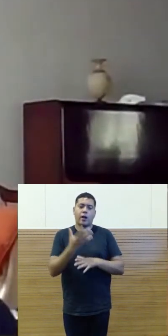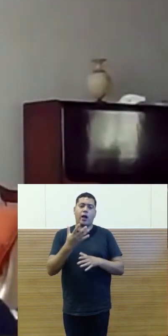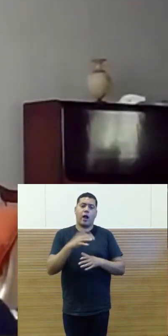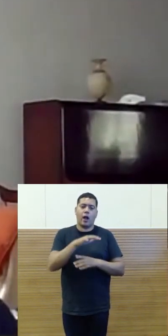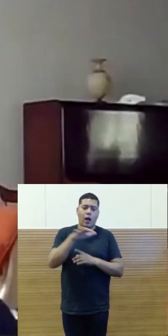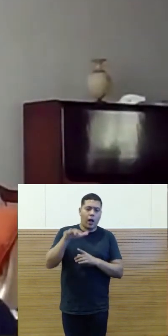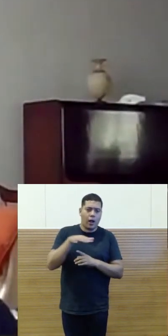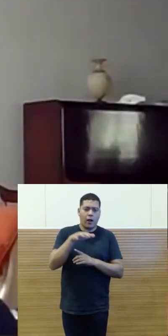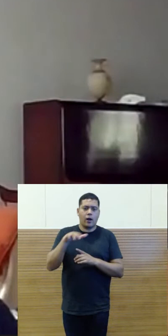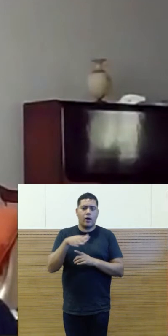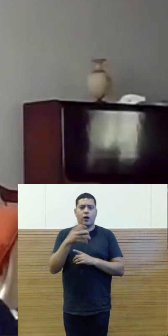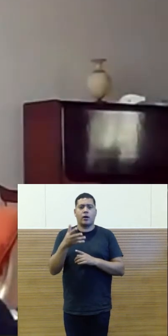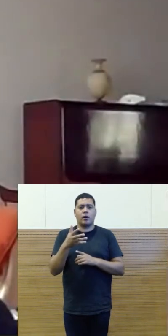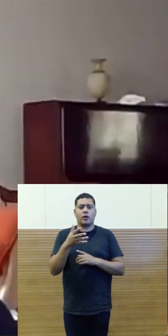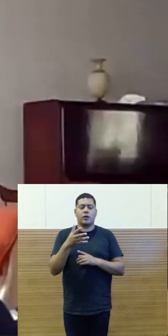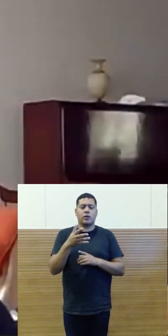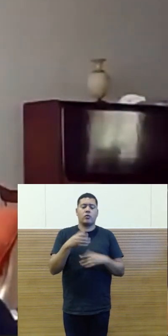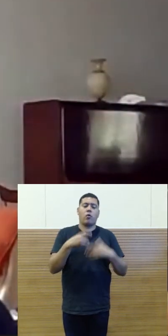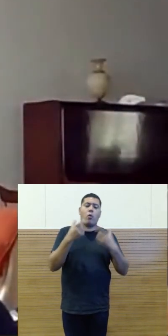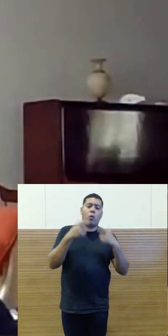create environments